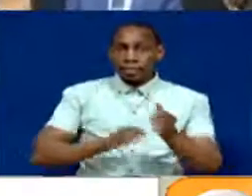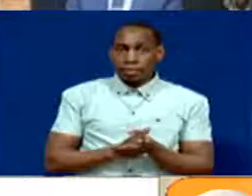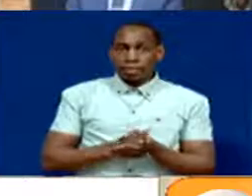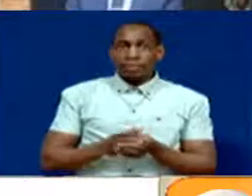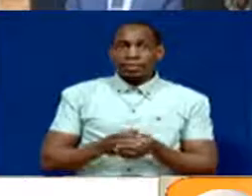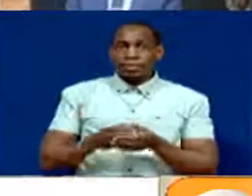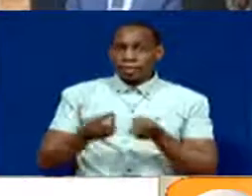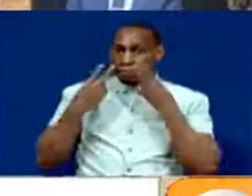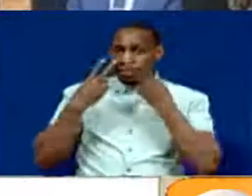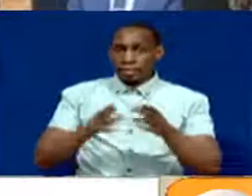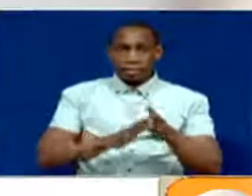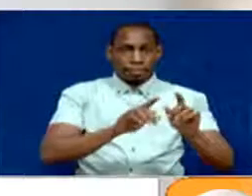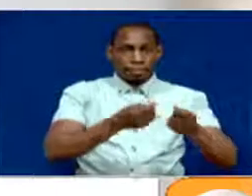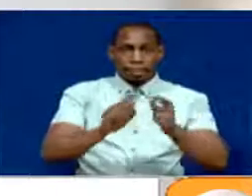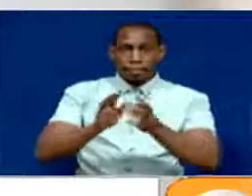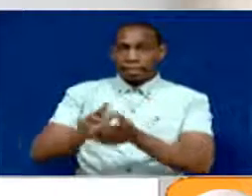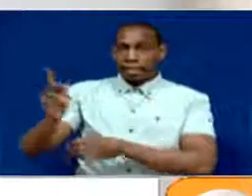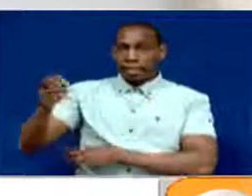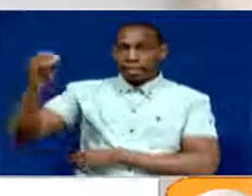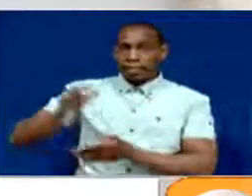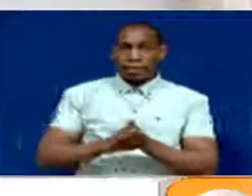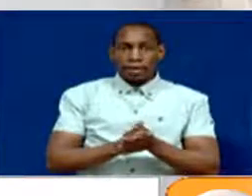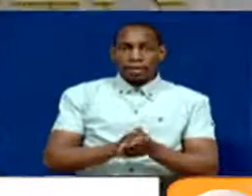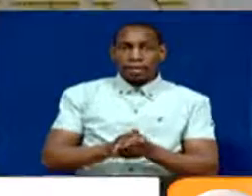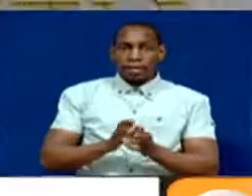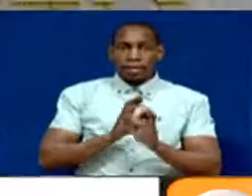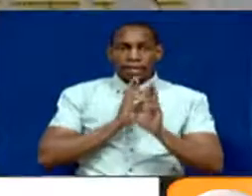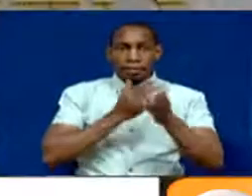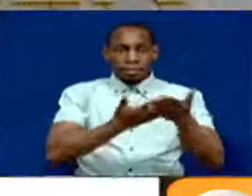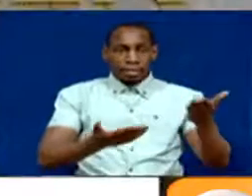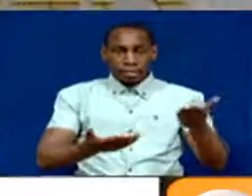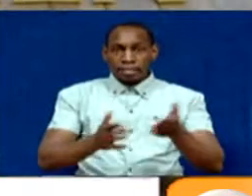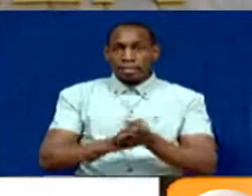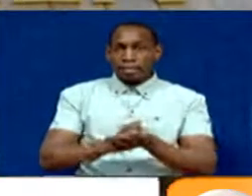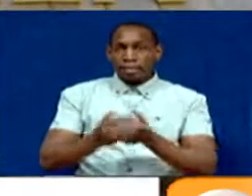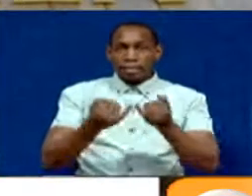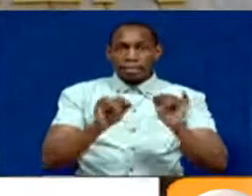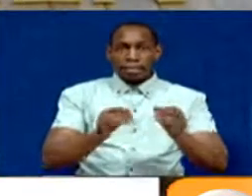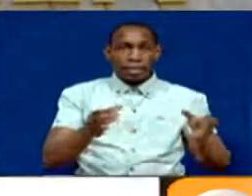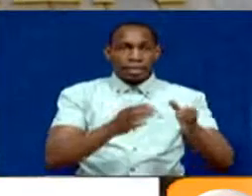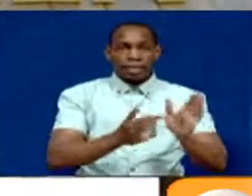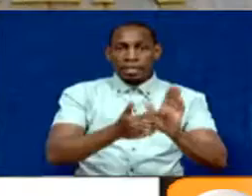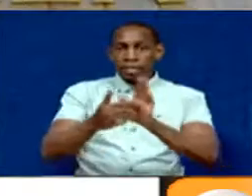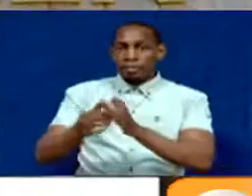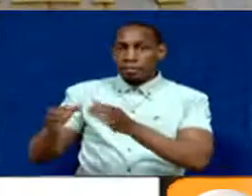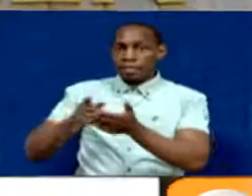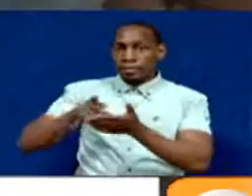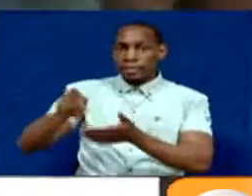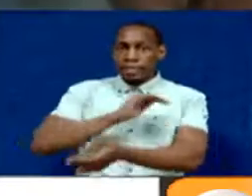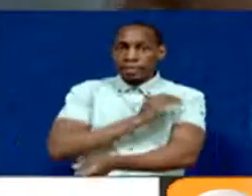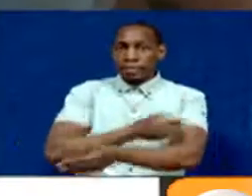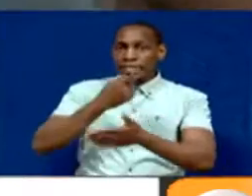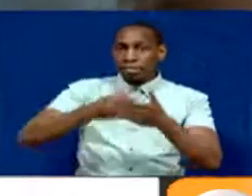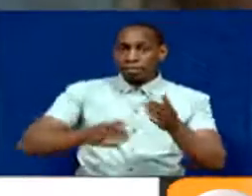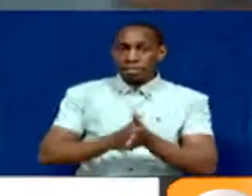it had noticed irregularities in Kenya Power's books as power purchase deals with independent producers exposed the company to paying